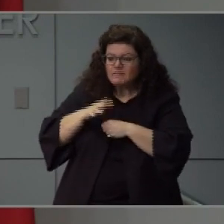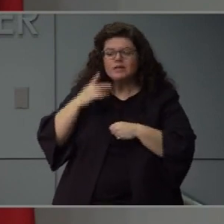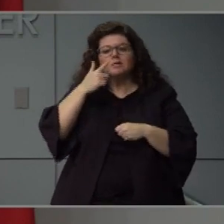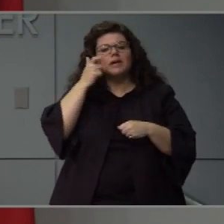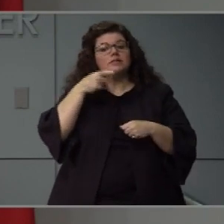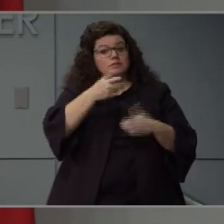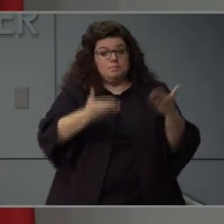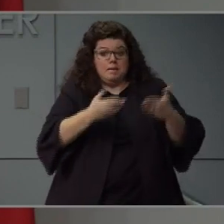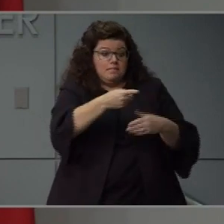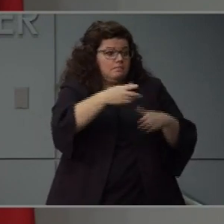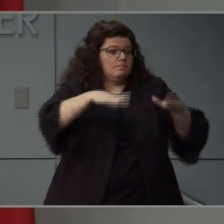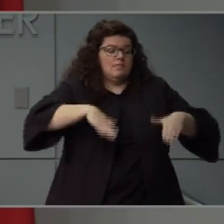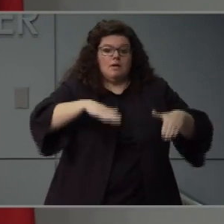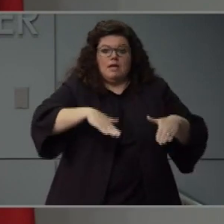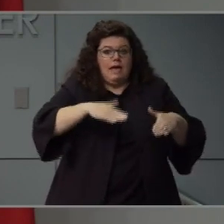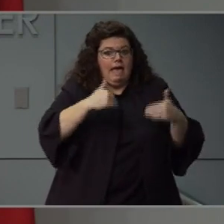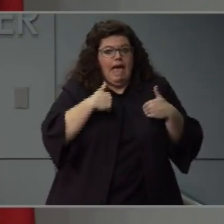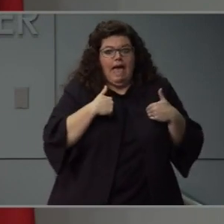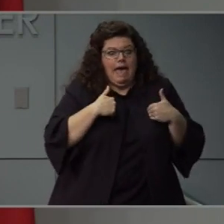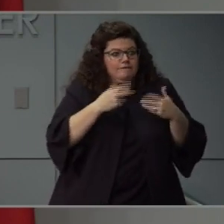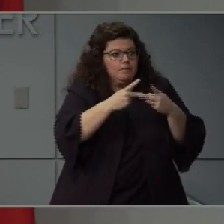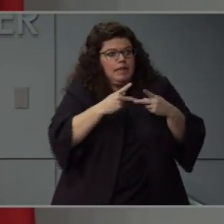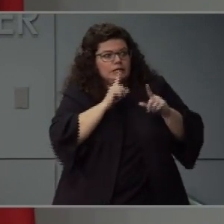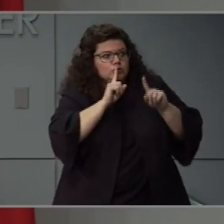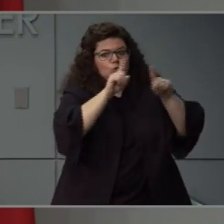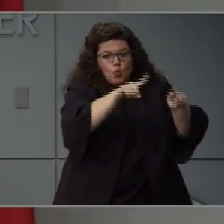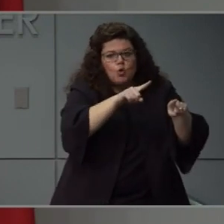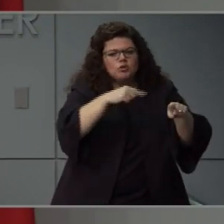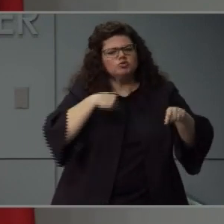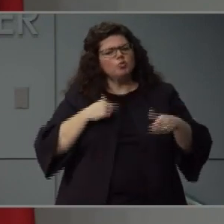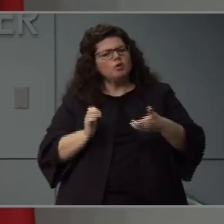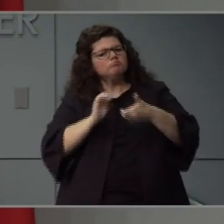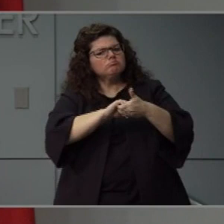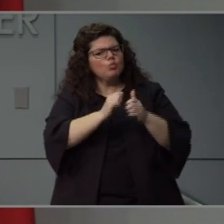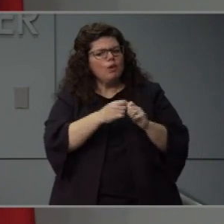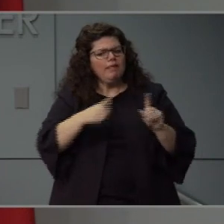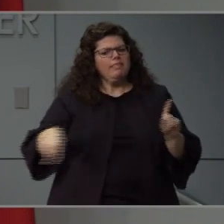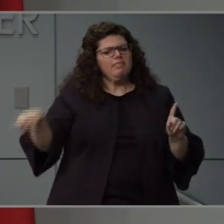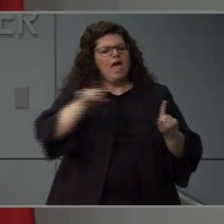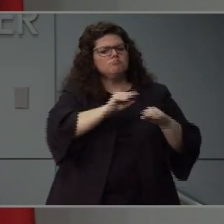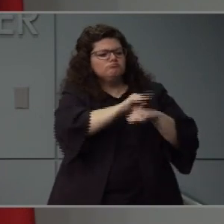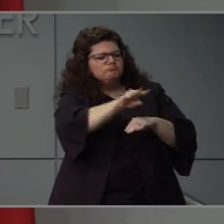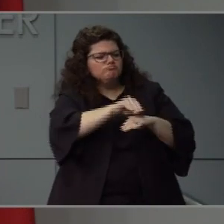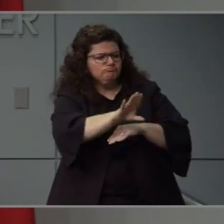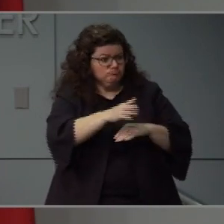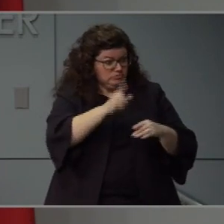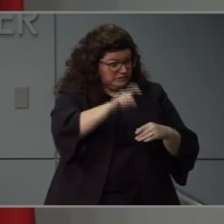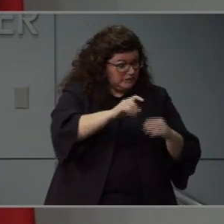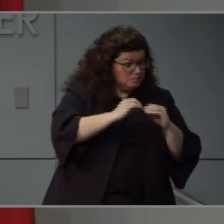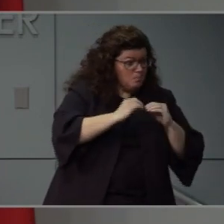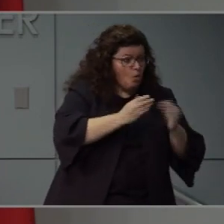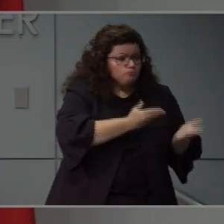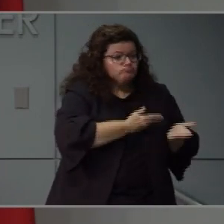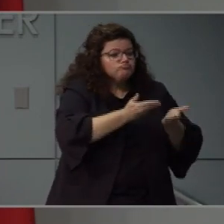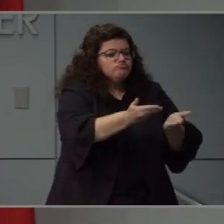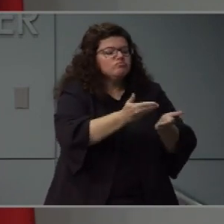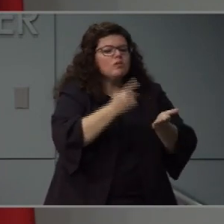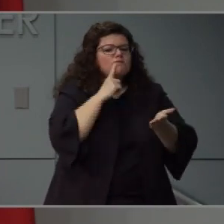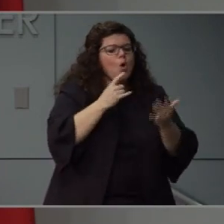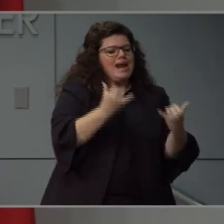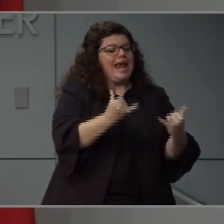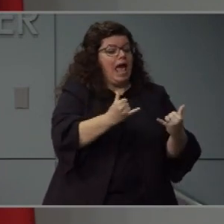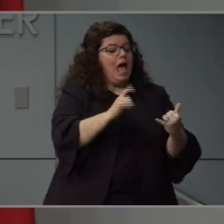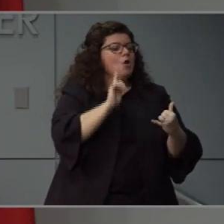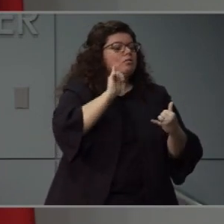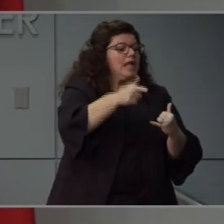running. So we want folks to have what they need, and so we work with them to give them supplies if in a short term. Then